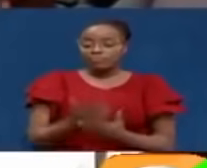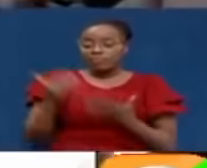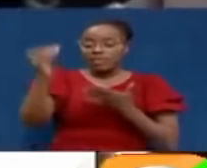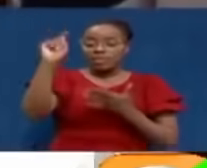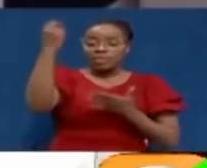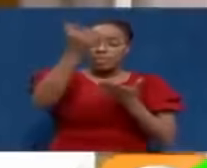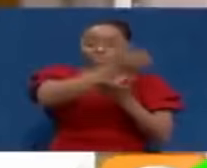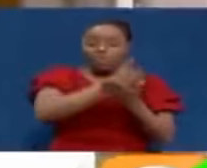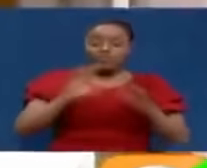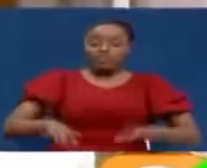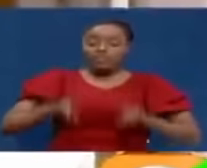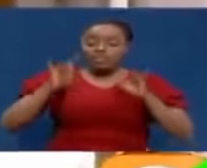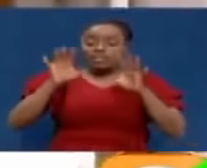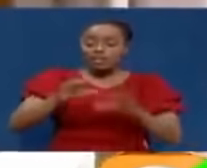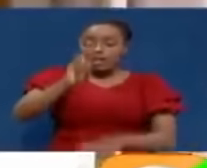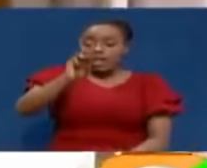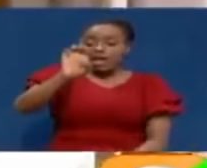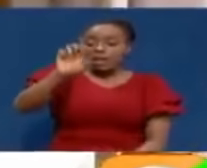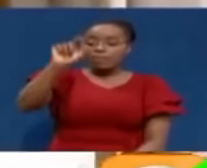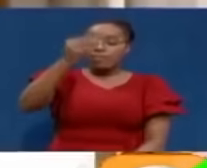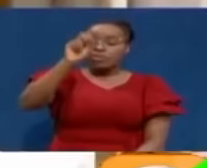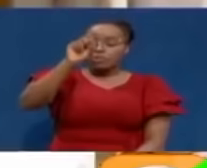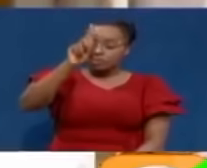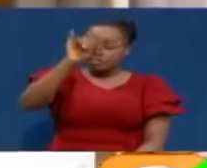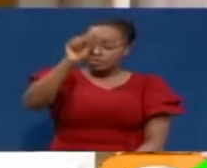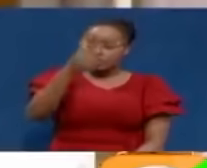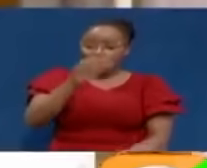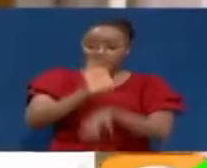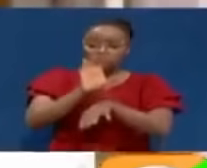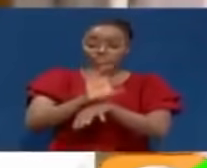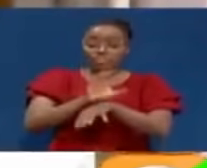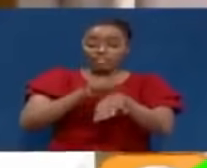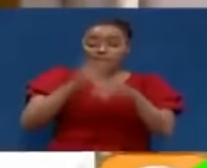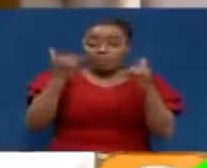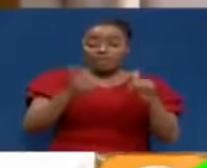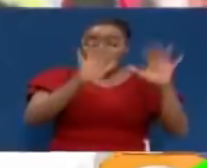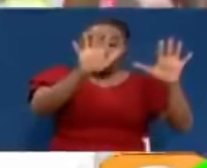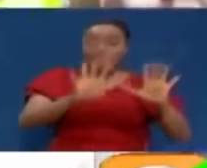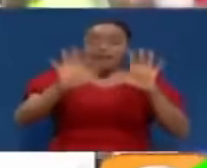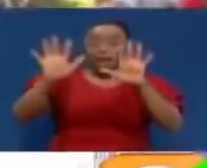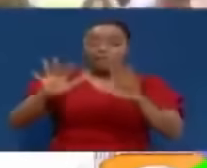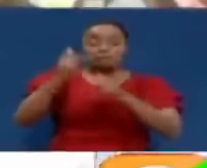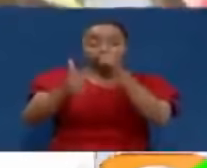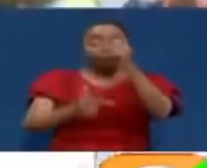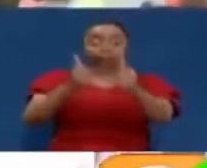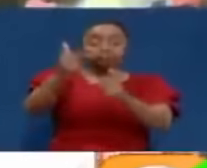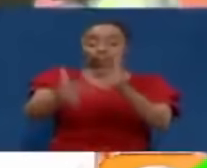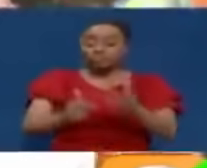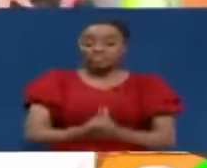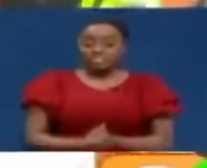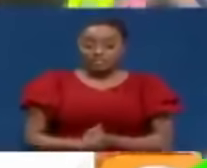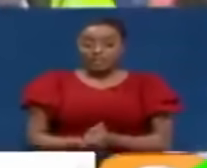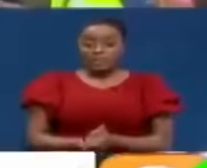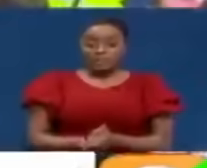Fundraiser at the Kitengela Methodist Church, it was DP Ruto's time for a campaign trail.